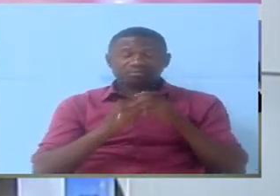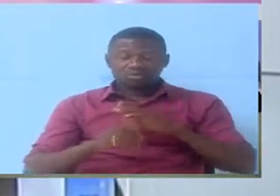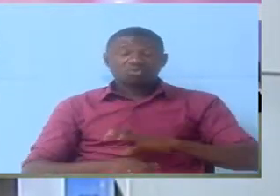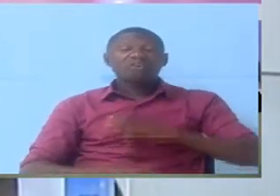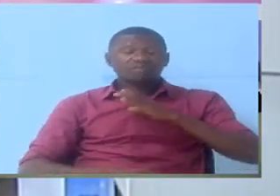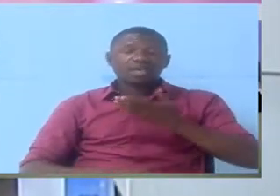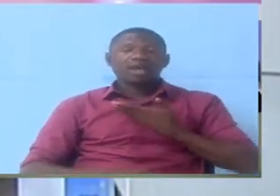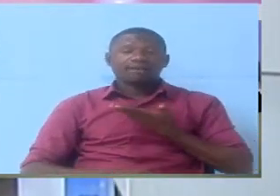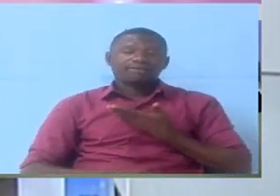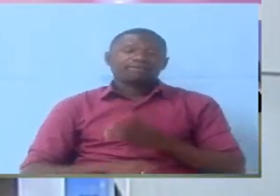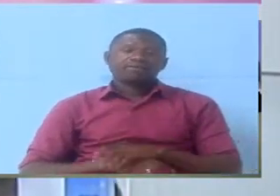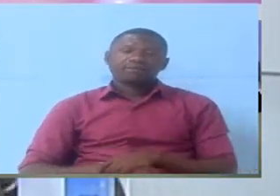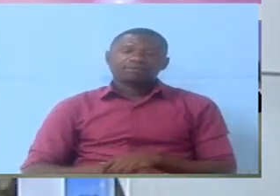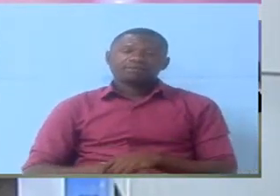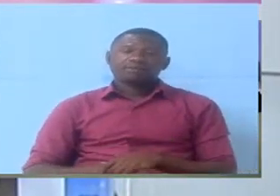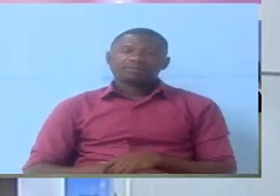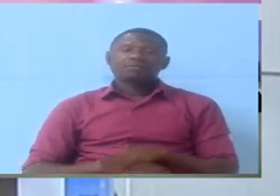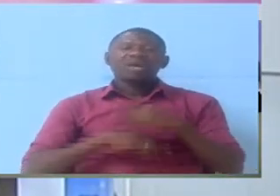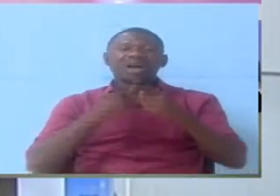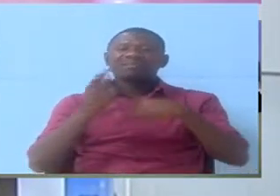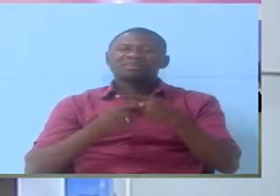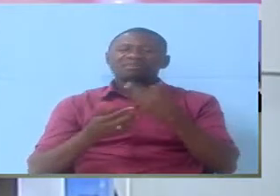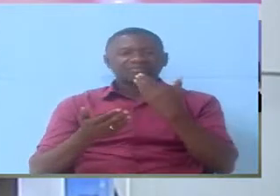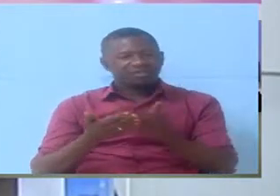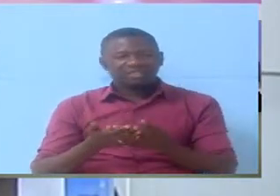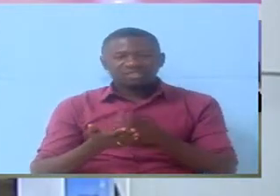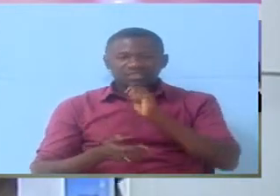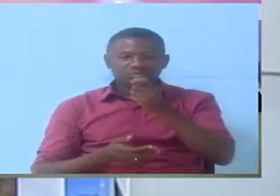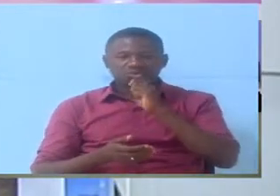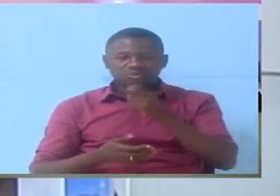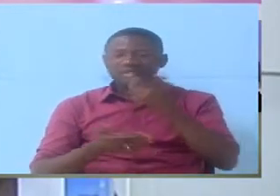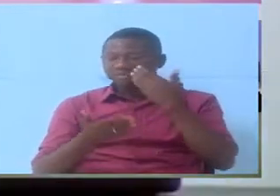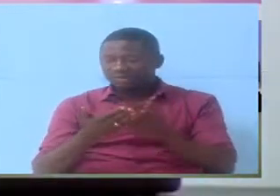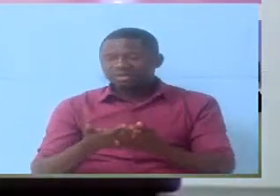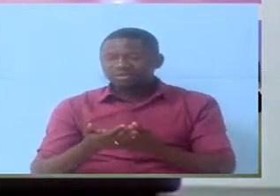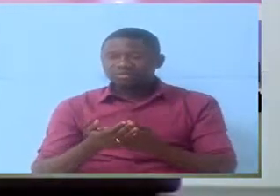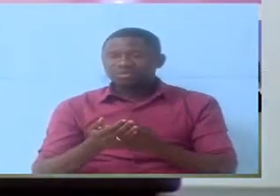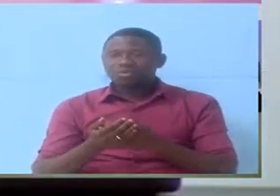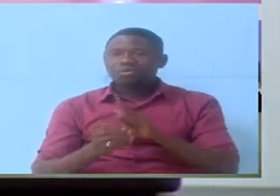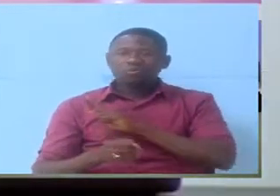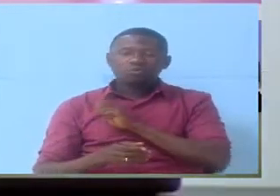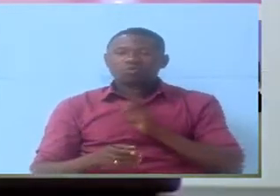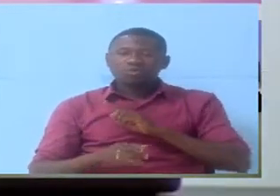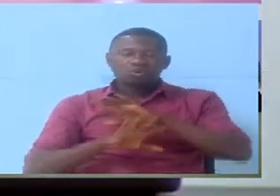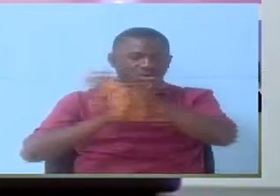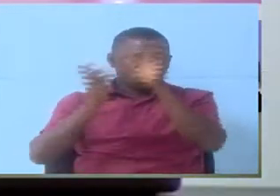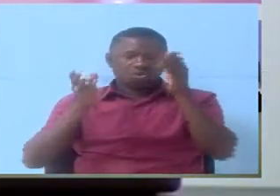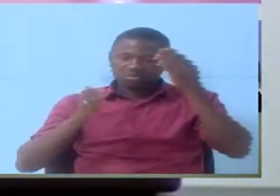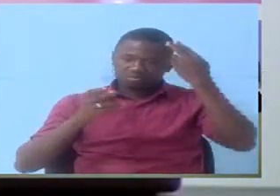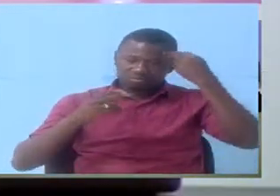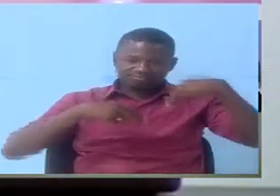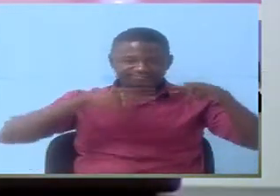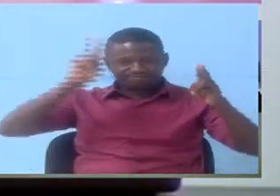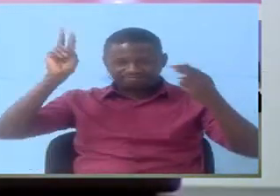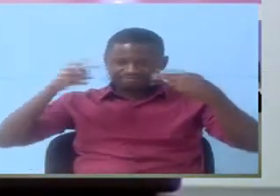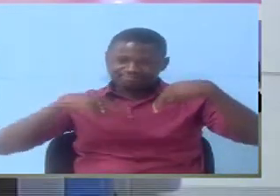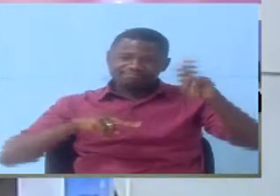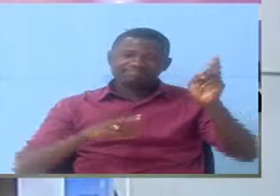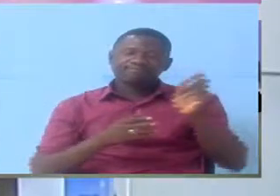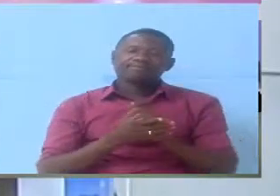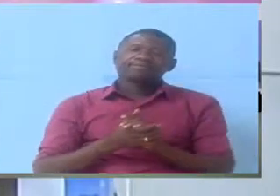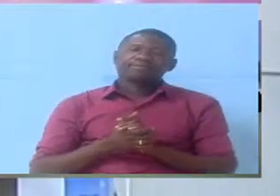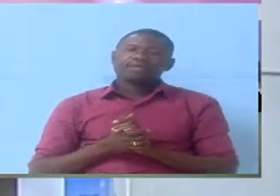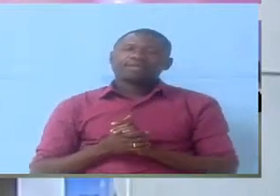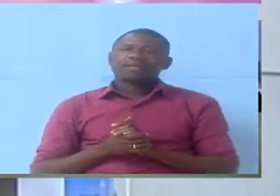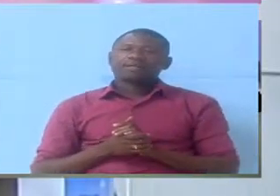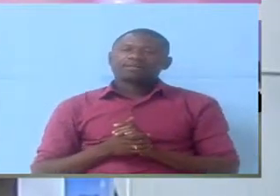fo so we all dispersed mbeja njanta Lamine Thiam, did he take photos? Lamine Thiam, why? Not at all, Taliban.